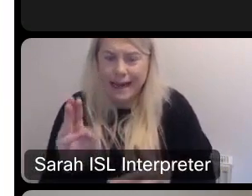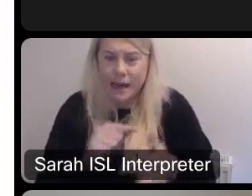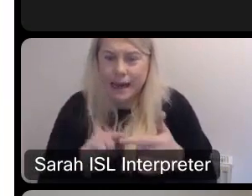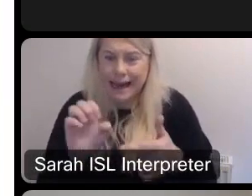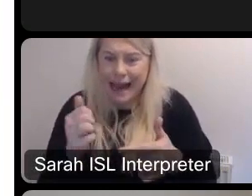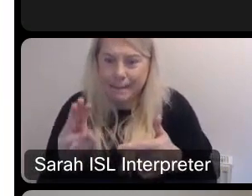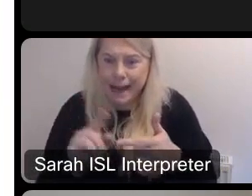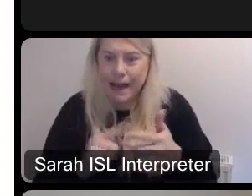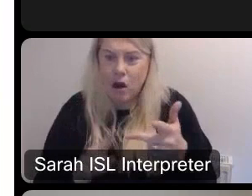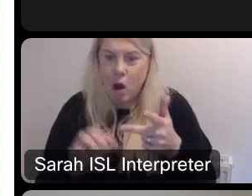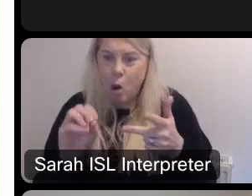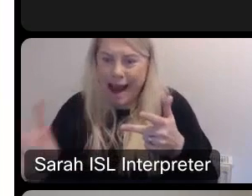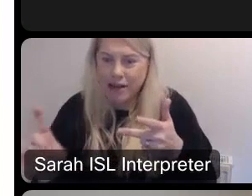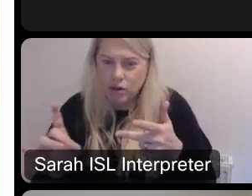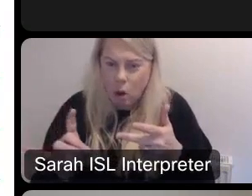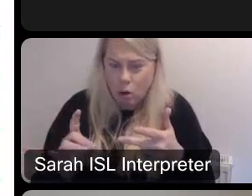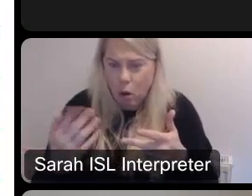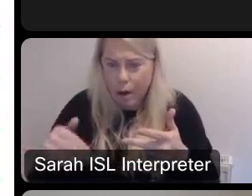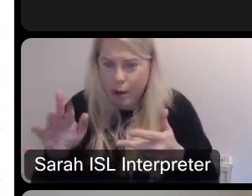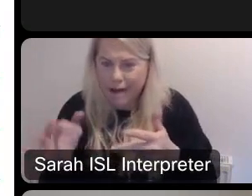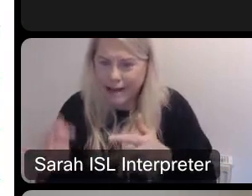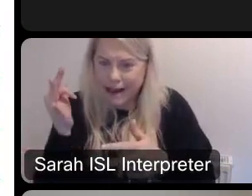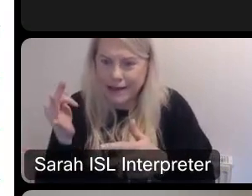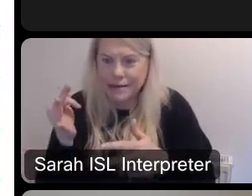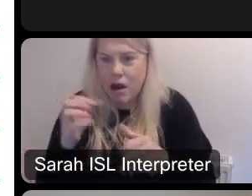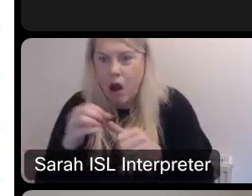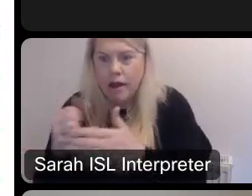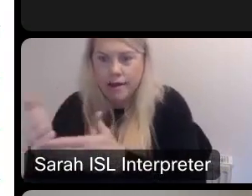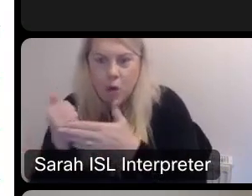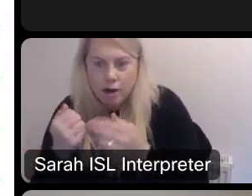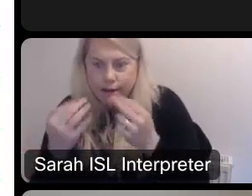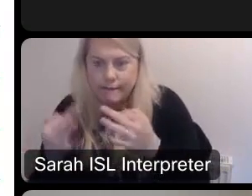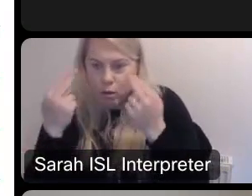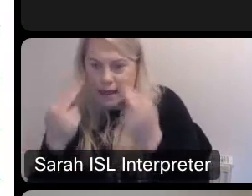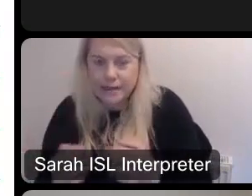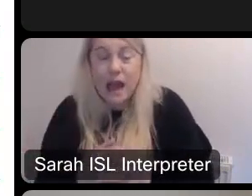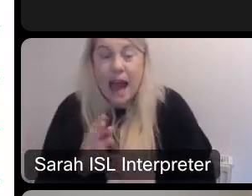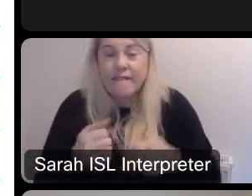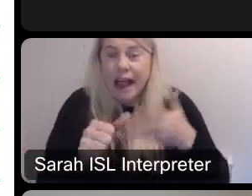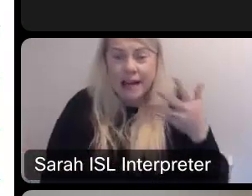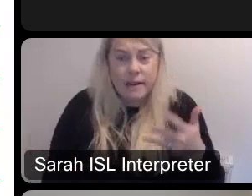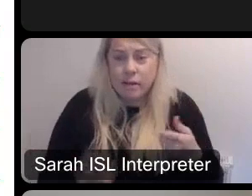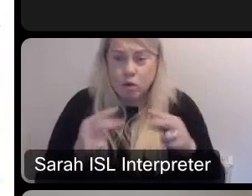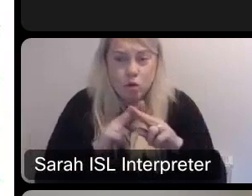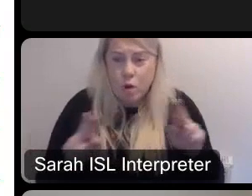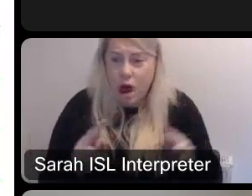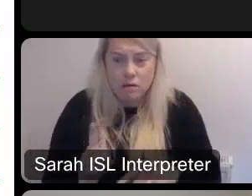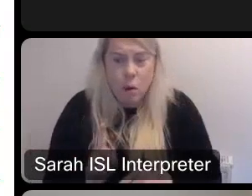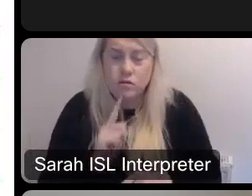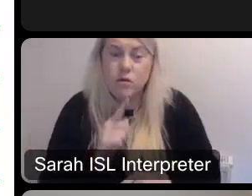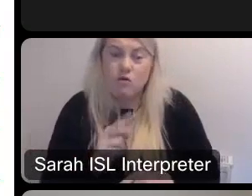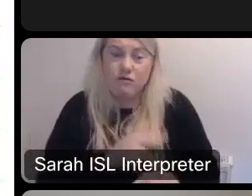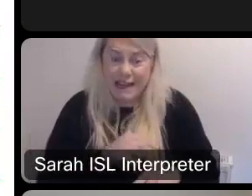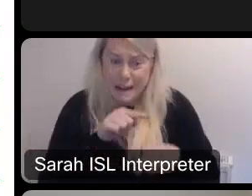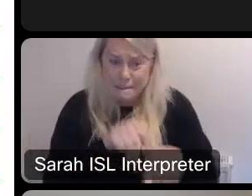further supports if needed? There's a list of don'ts here as well. And again, that's very much down to the individual, but I think it's